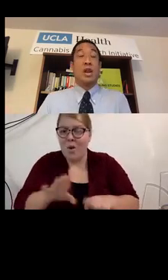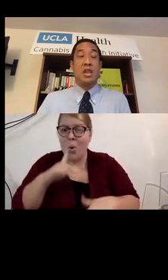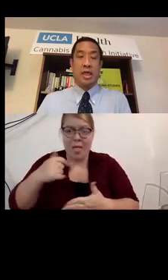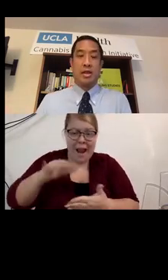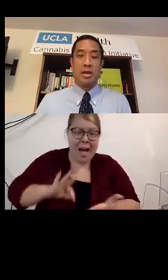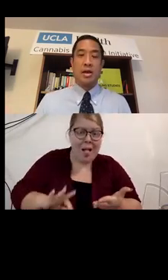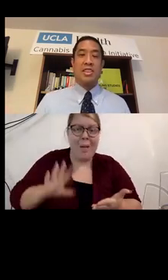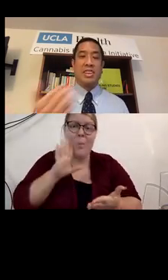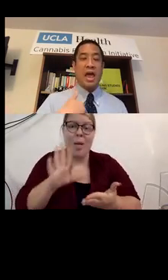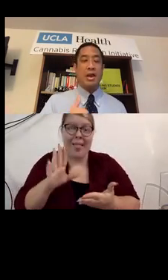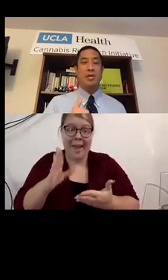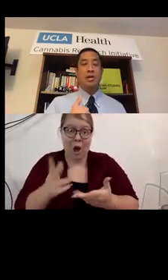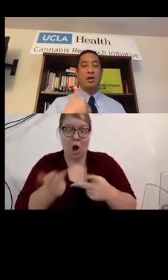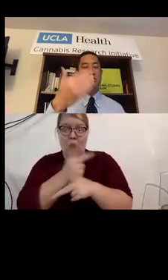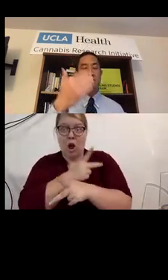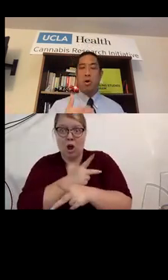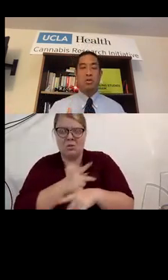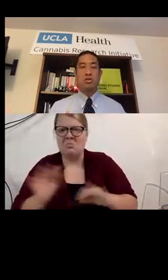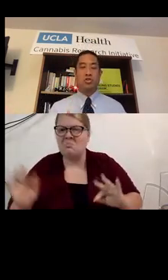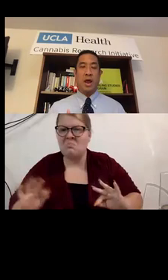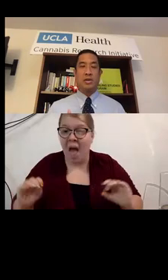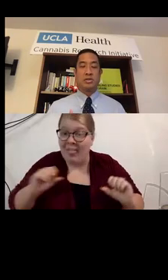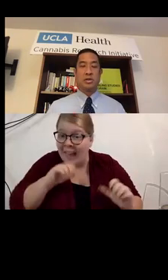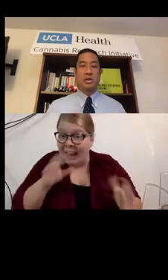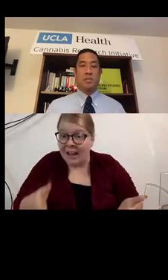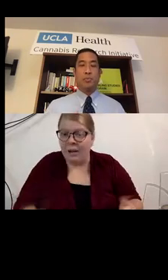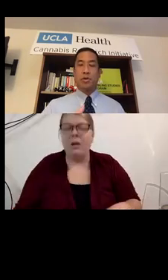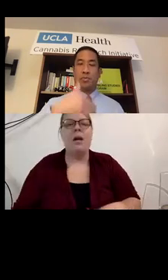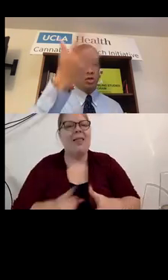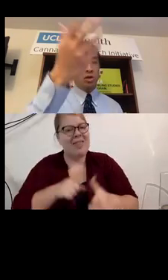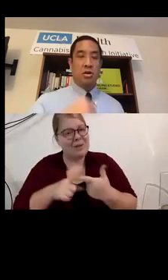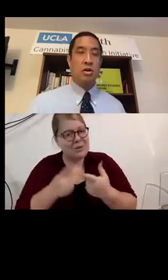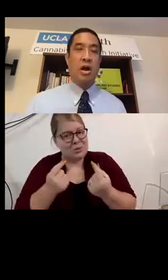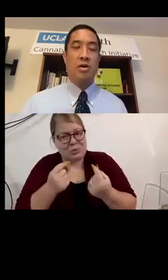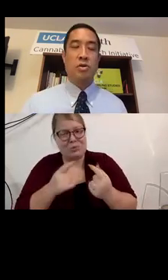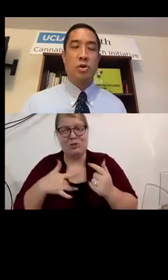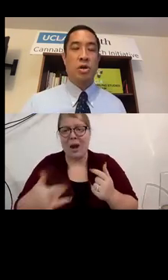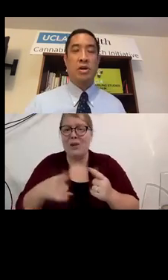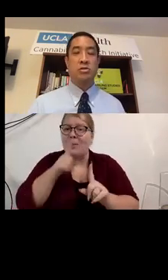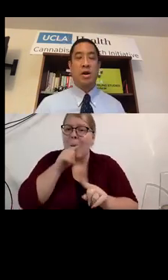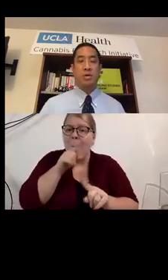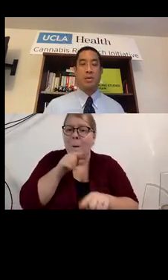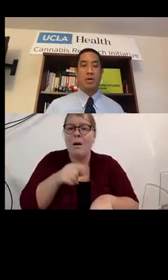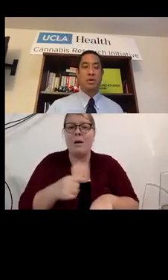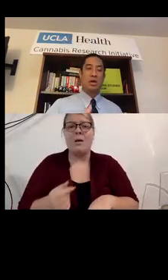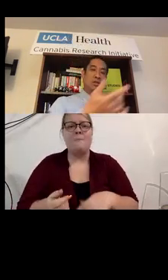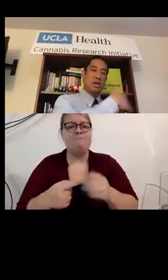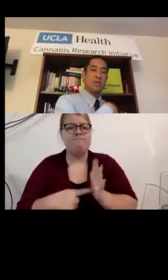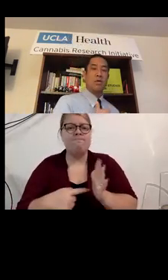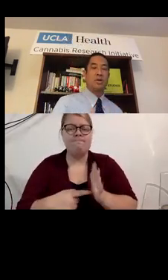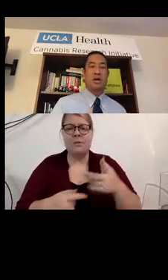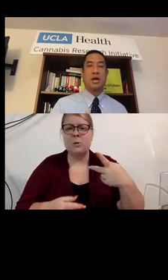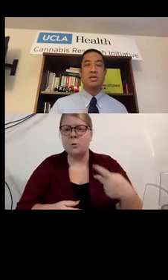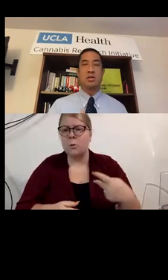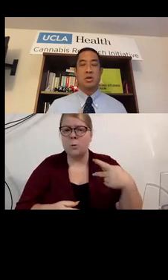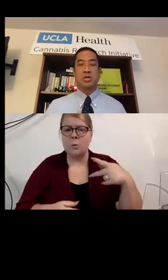not do anything? Then let's report those trends. Put them to New York Council of Problem Gambling. Send them